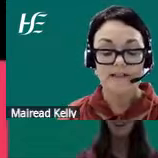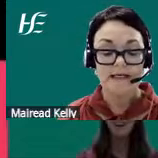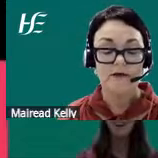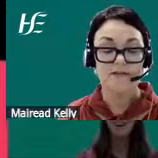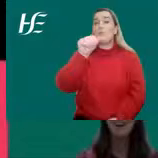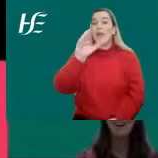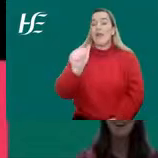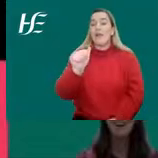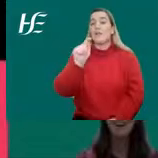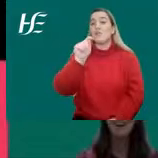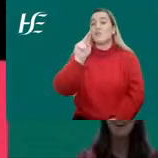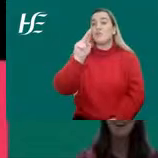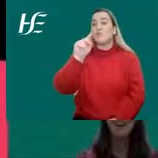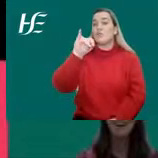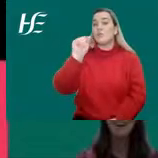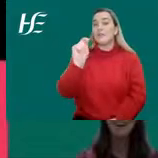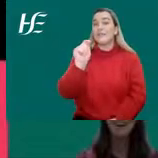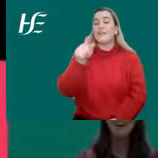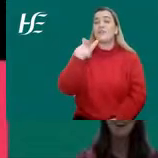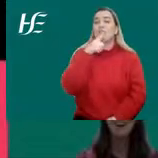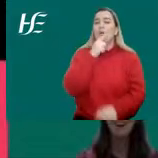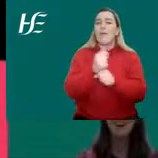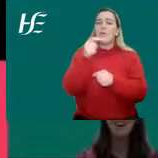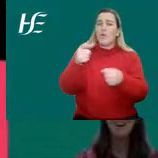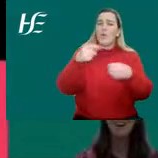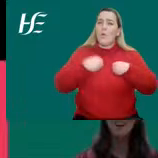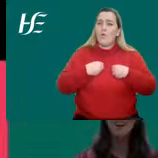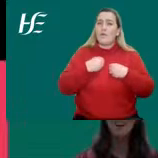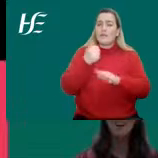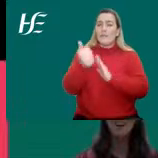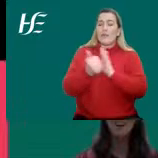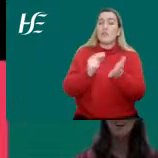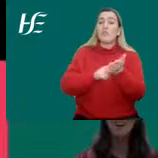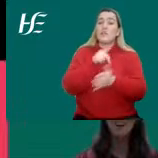who will tell us about her experience of using this service.